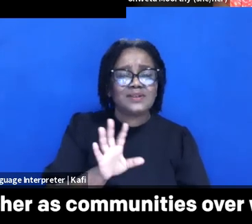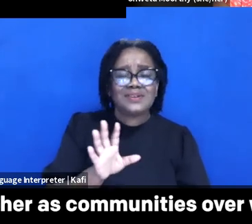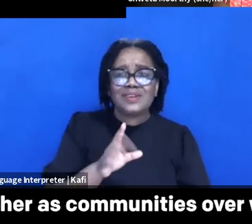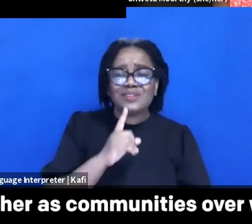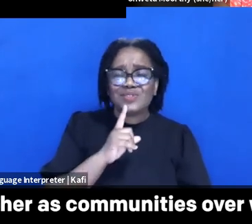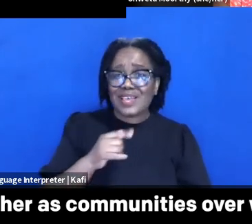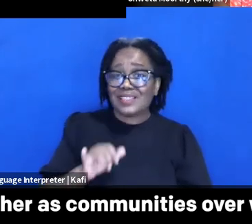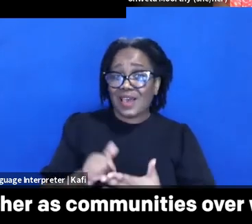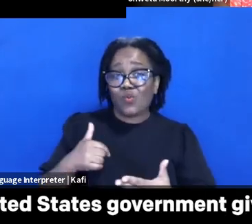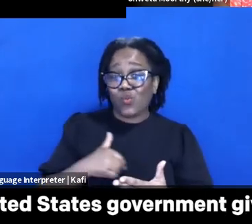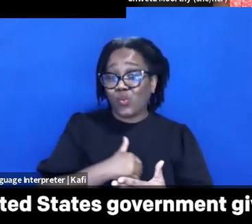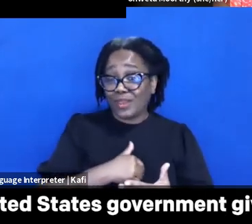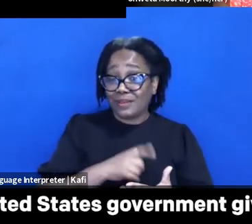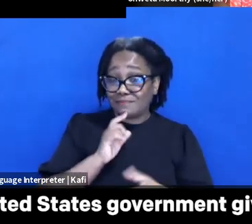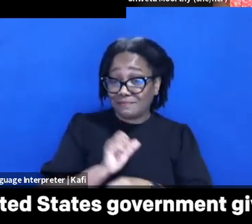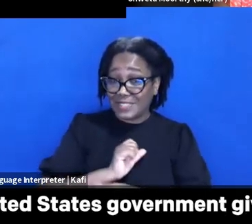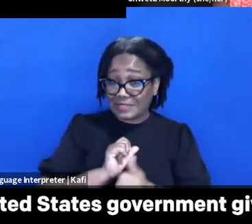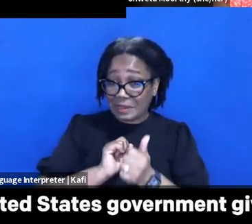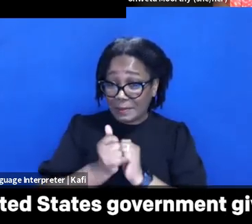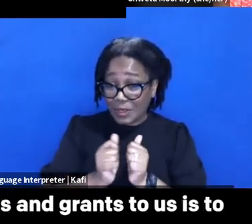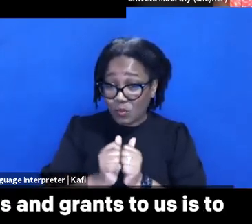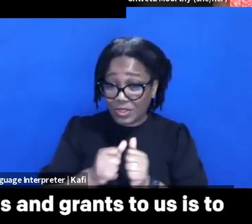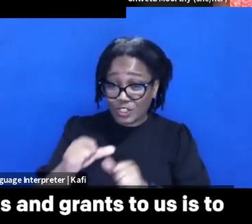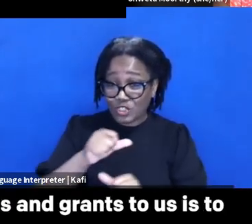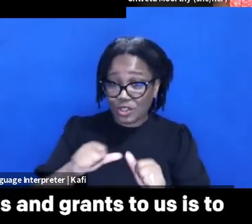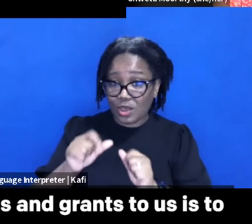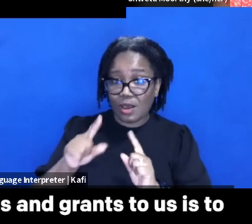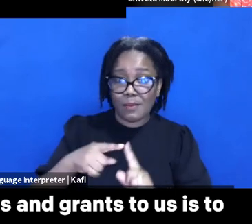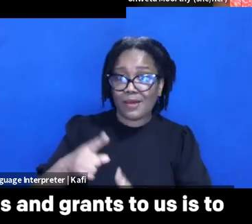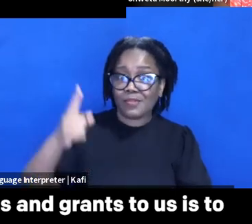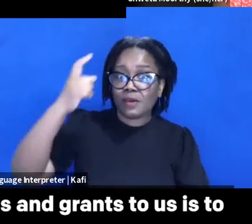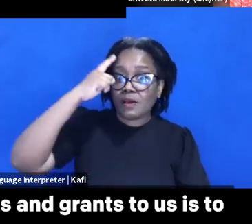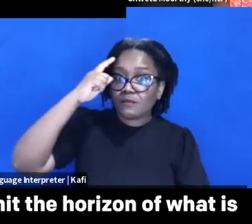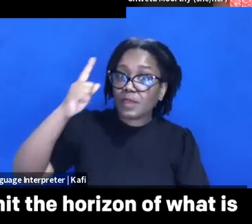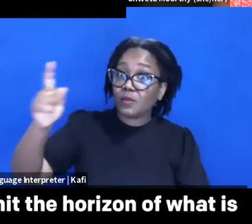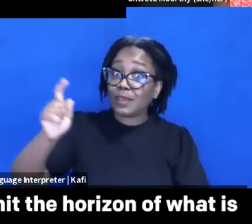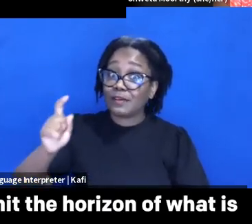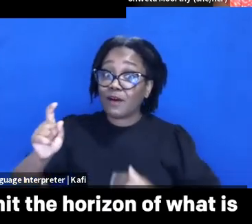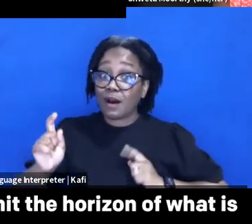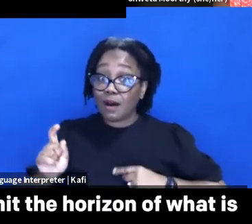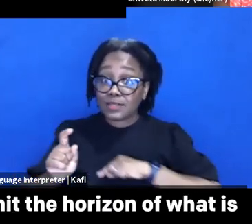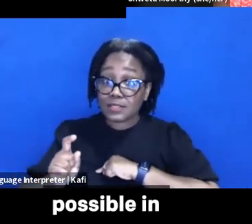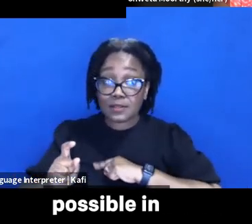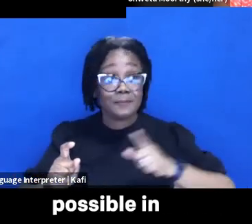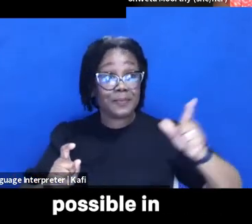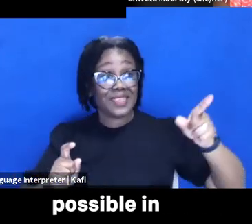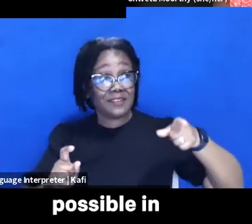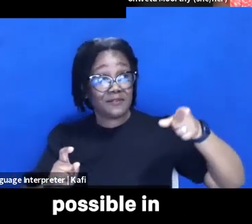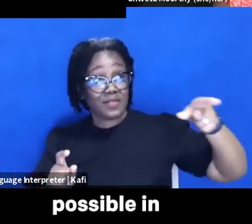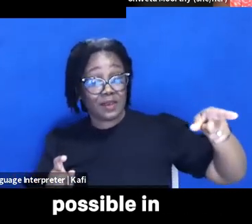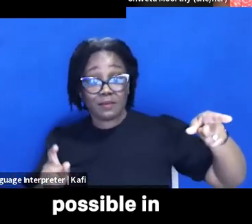another as communities over what the United States government gives us and grants to us is to limit the horizon of what is